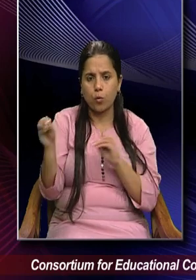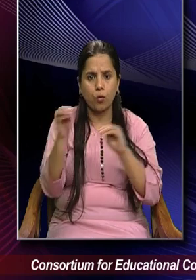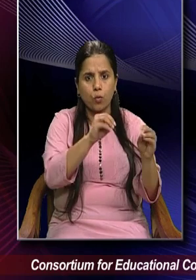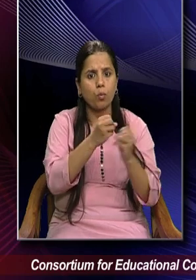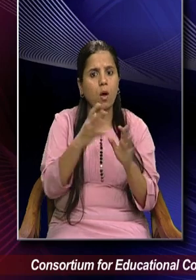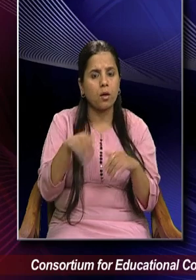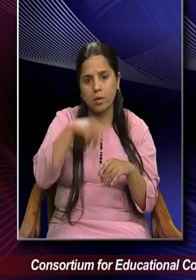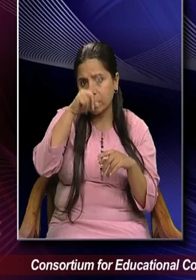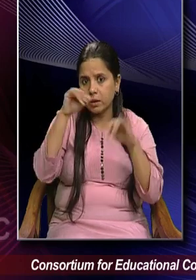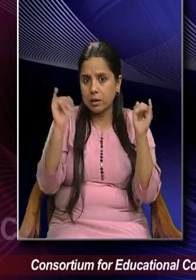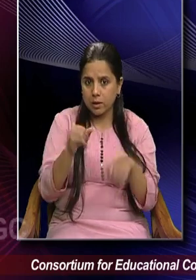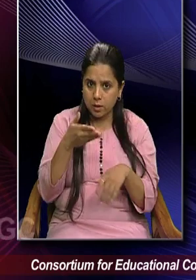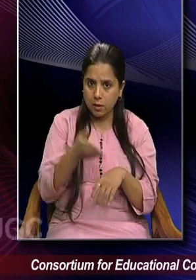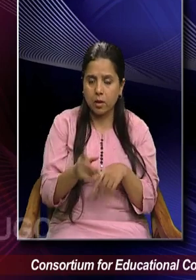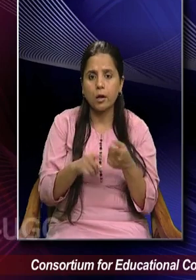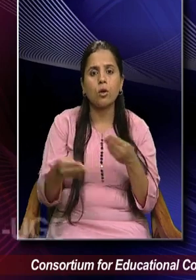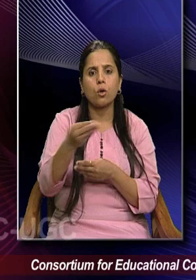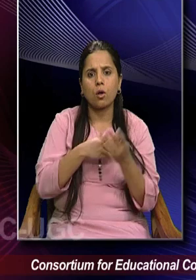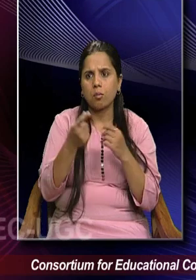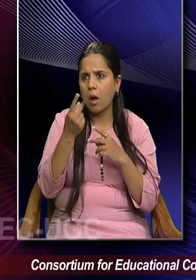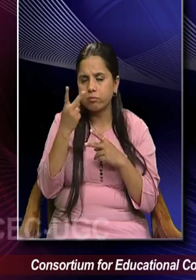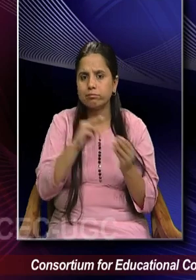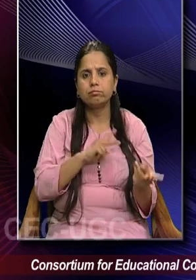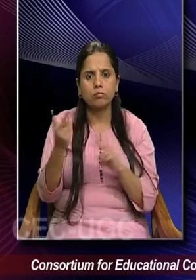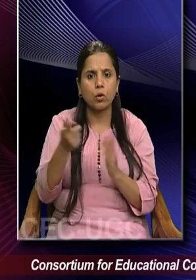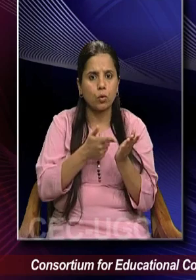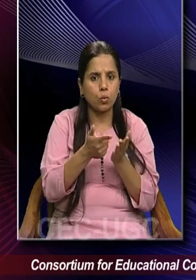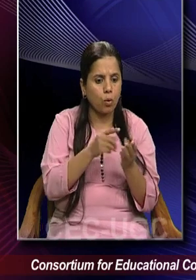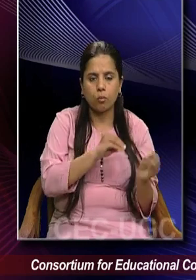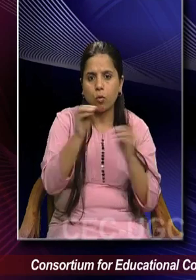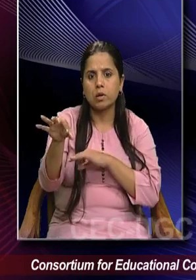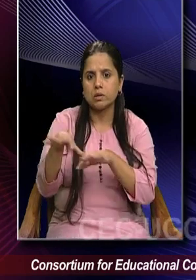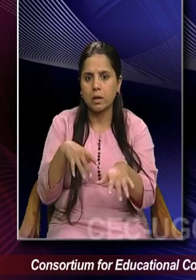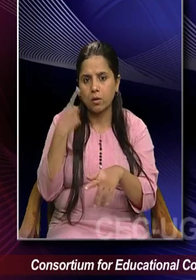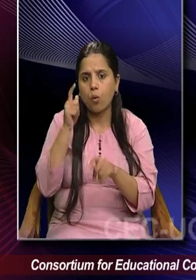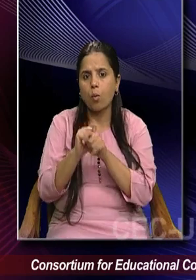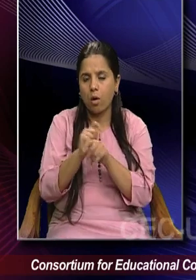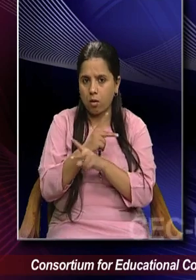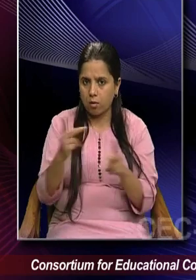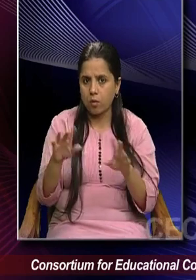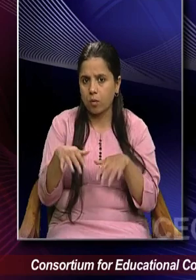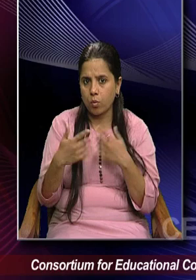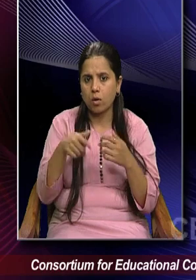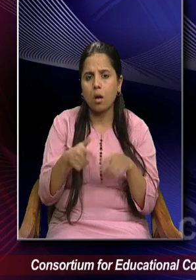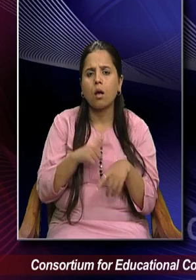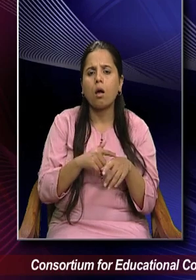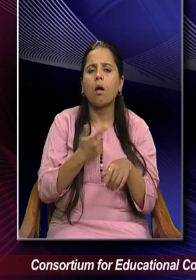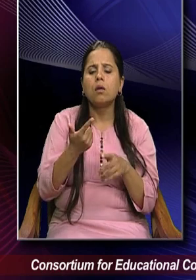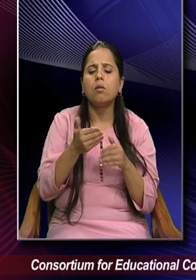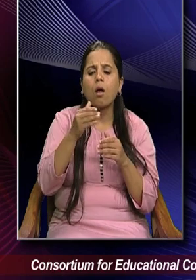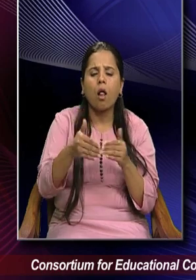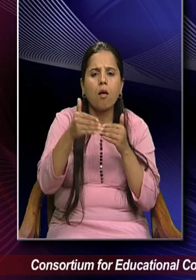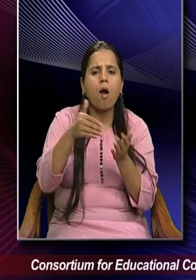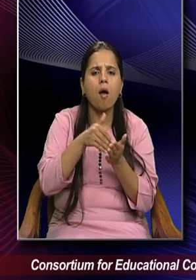migration, largely driven by economic factors, rural urban migration for work, and seasonal migration also,